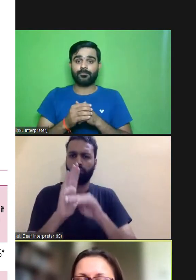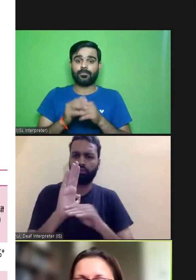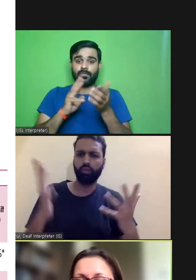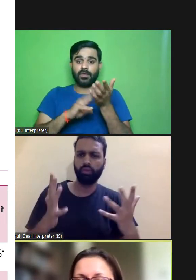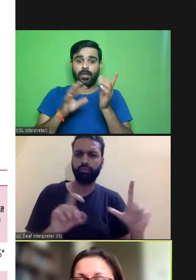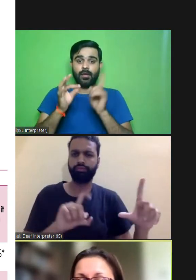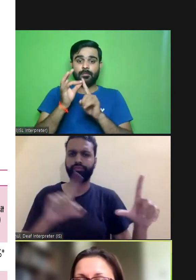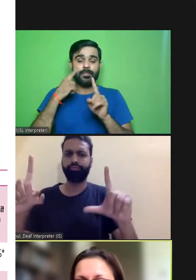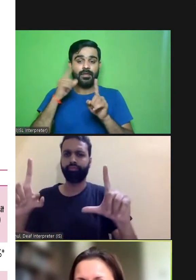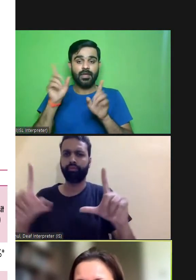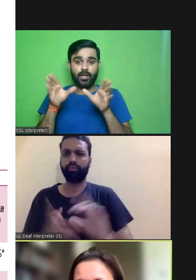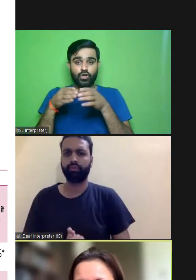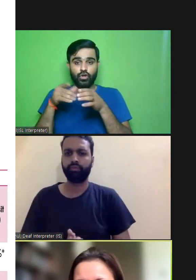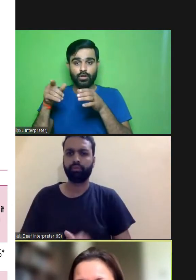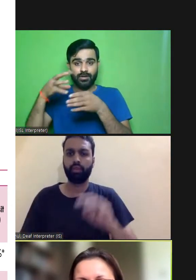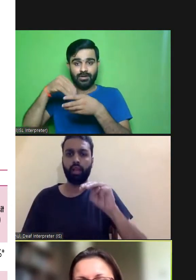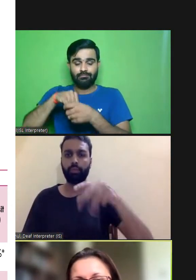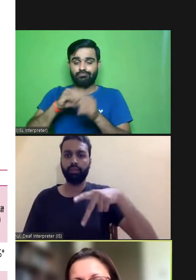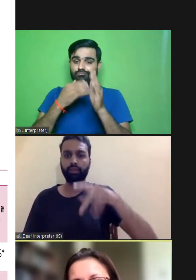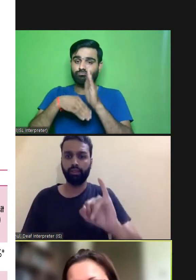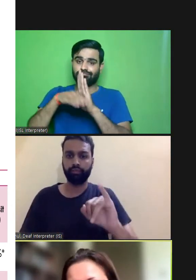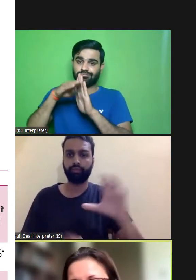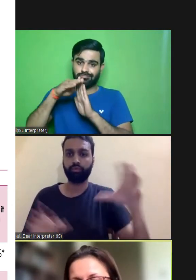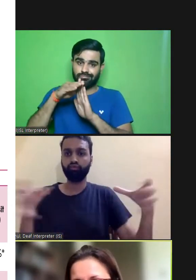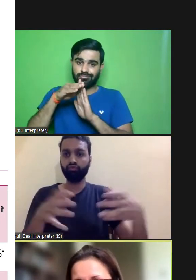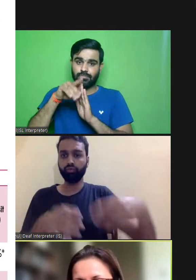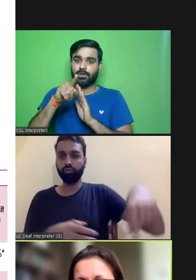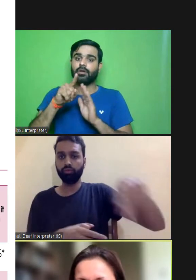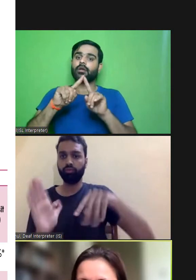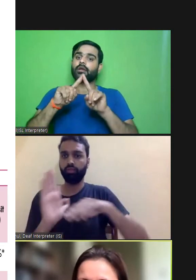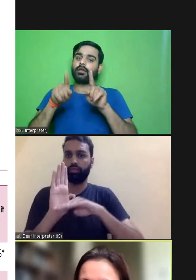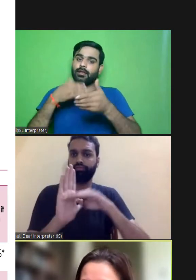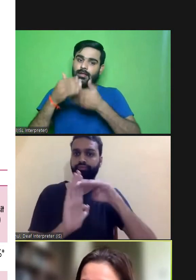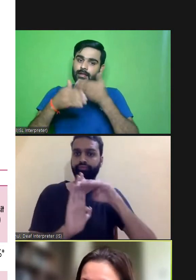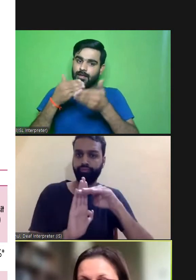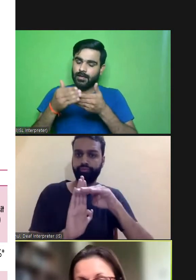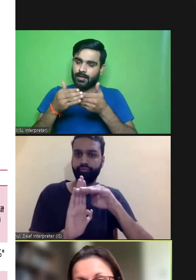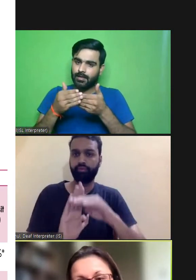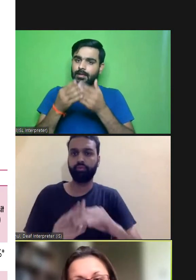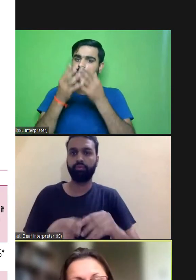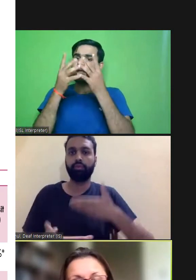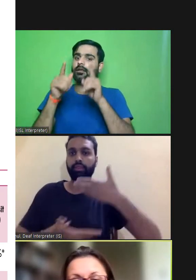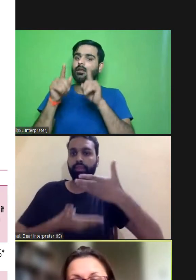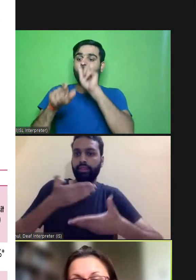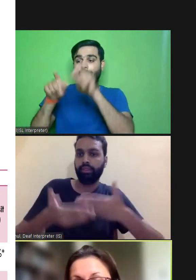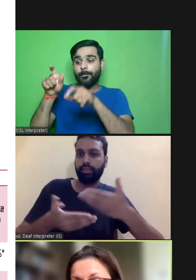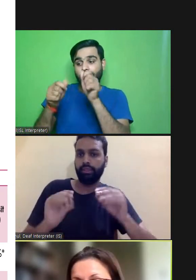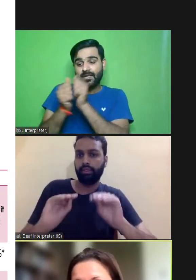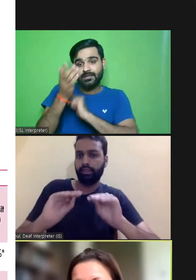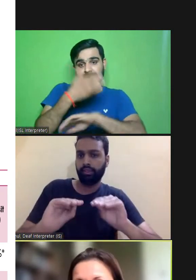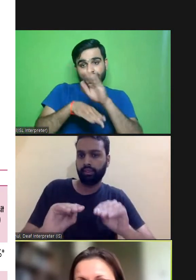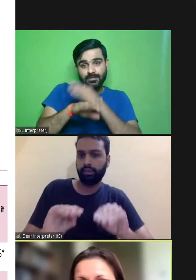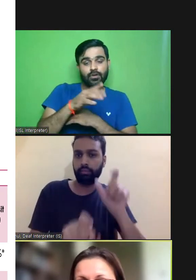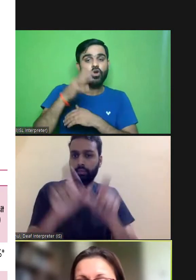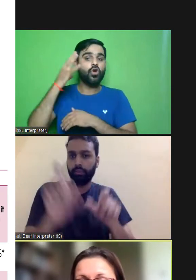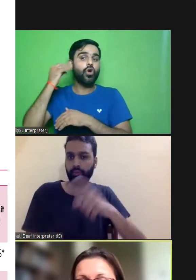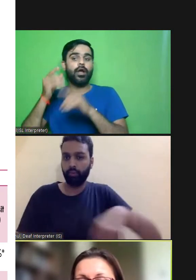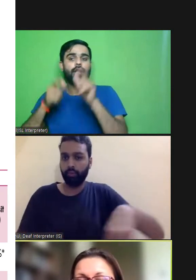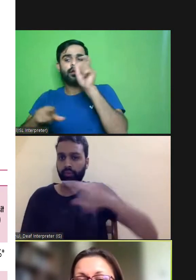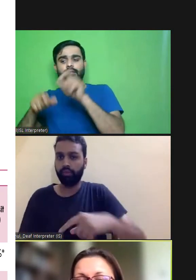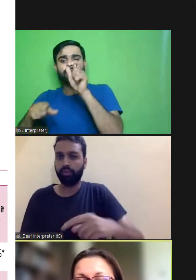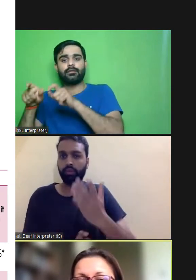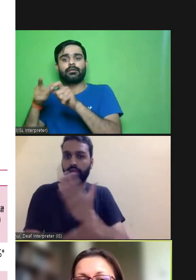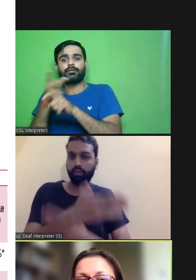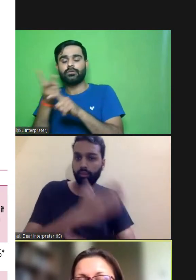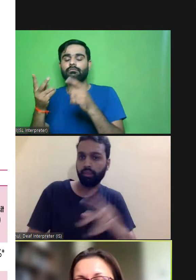MPIs computed at the individual level, this means that we are computed the deprivations for persons with and without disabilities and compare between them.